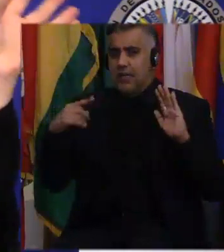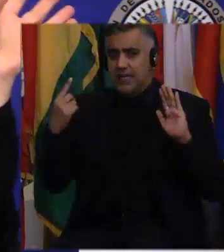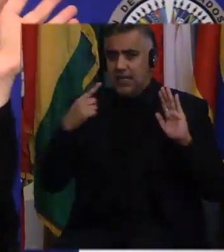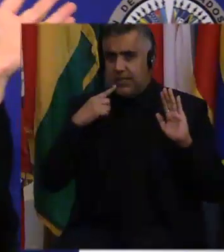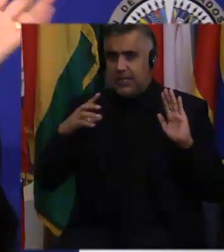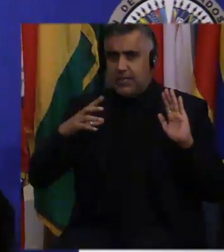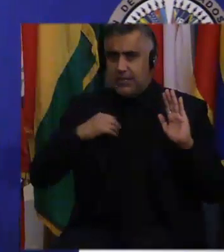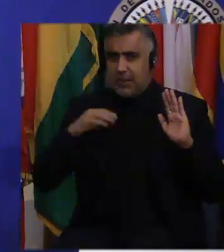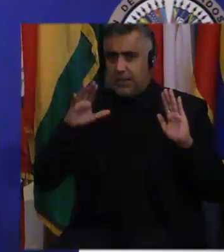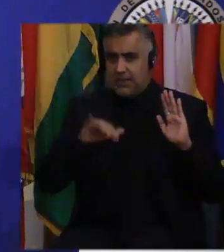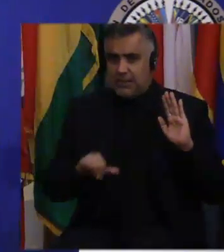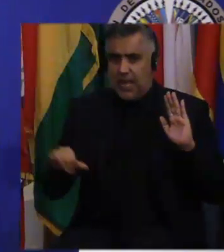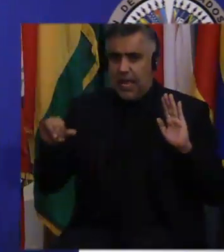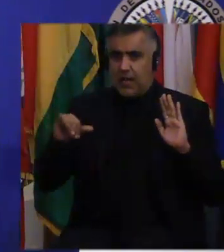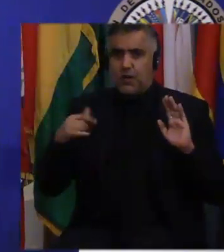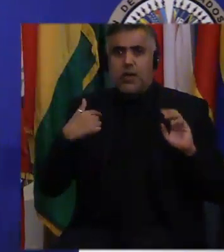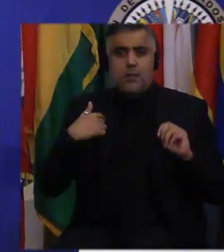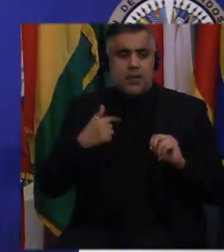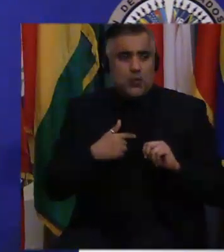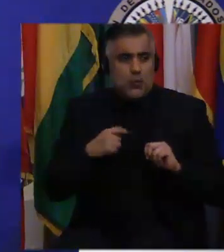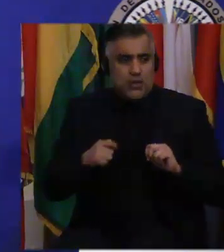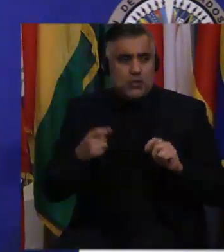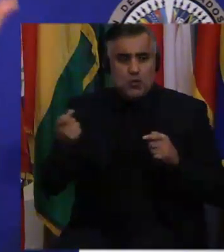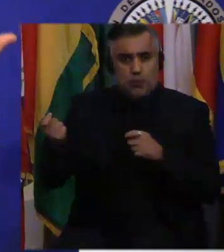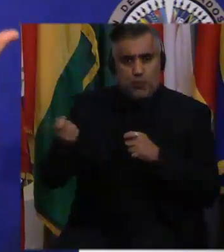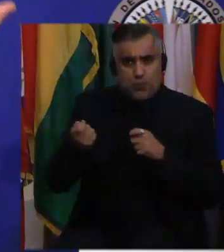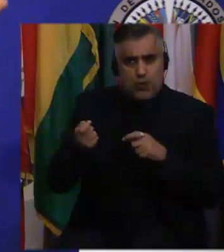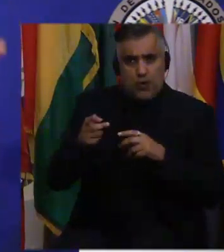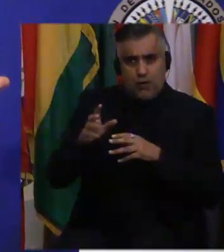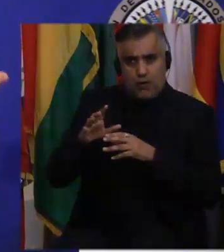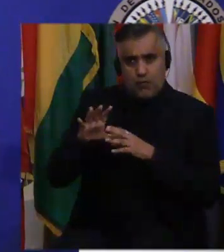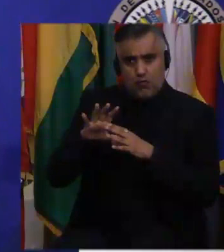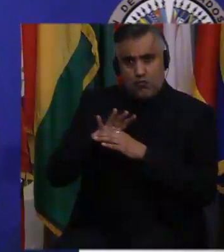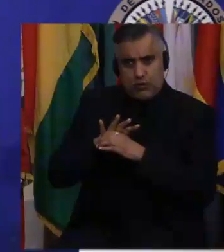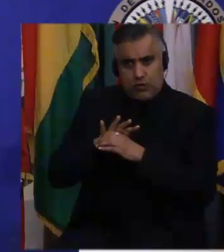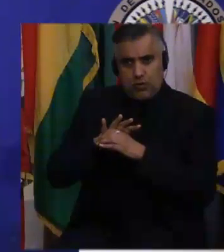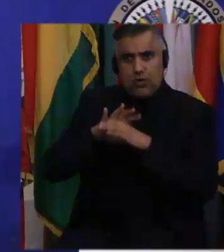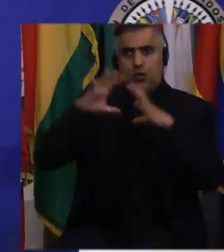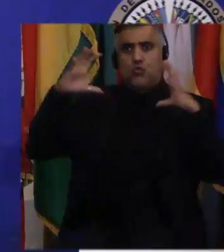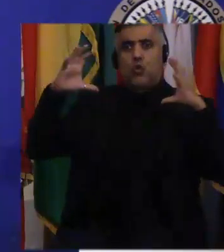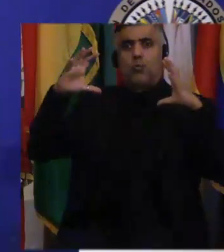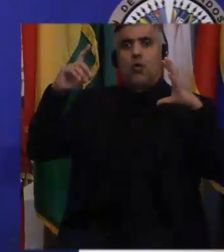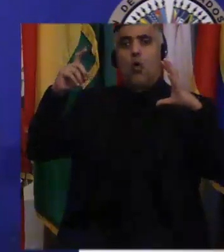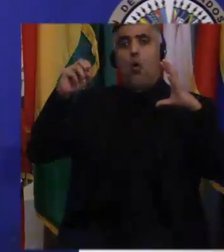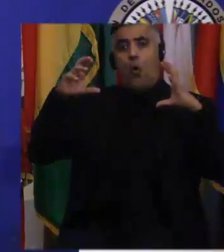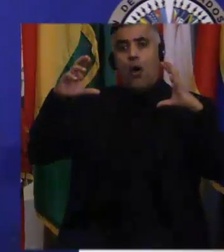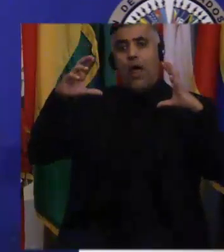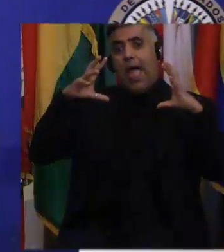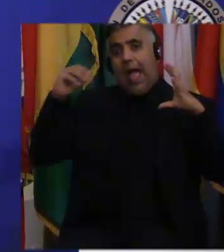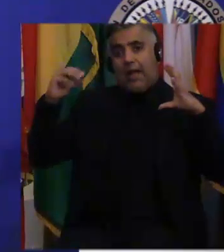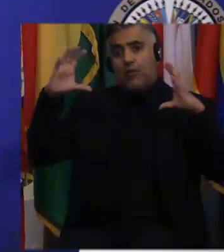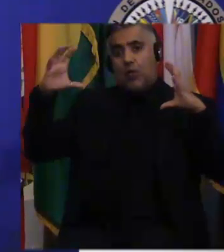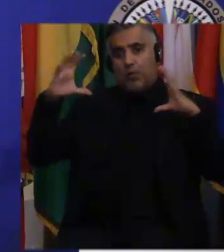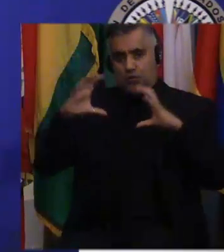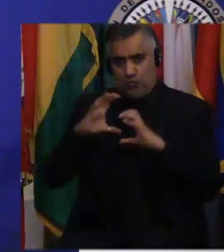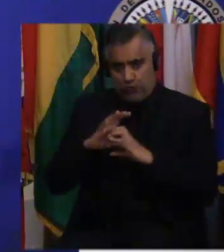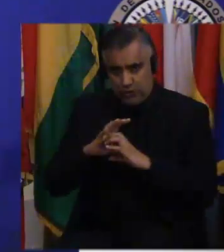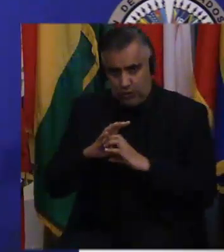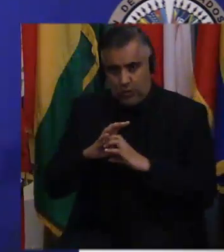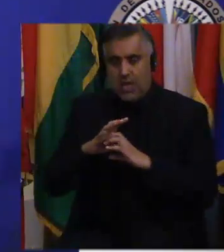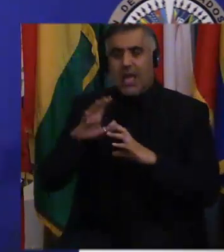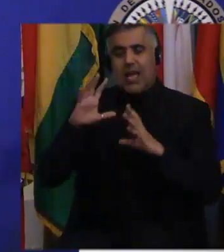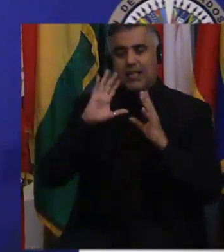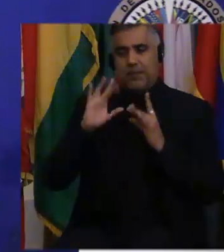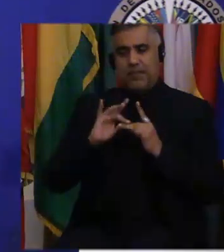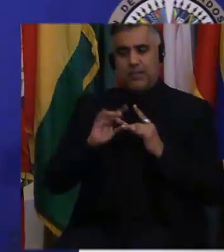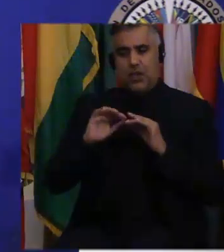is accepted standard, because we have to pull from regional to global, from global to regional, and to send a message that all those